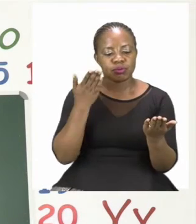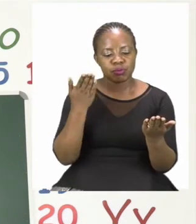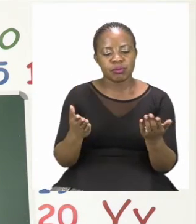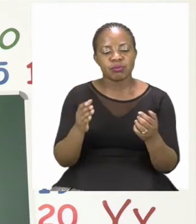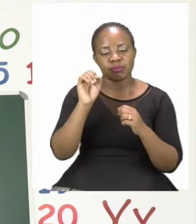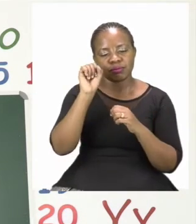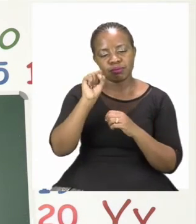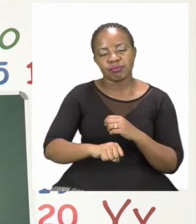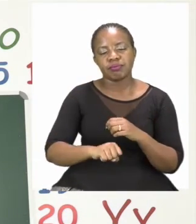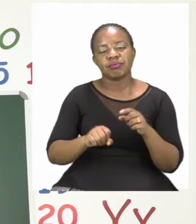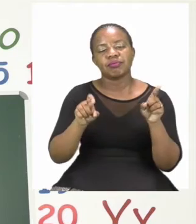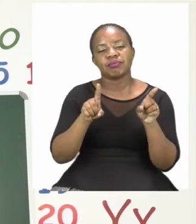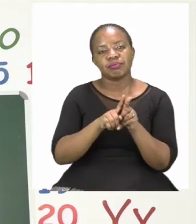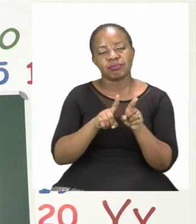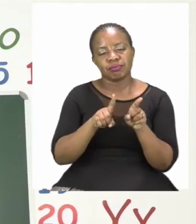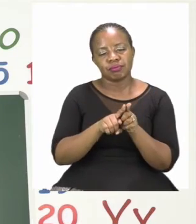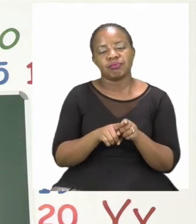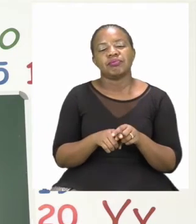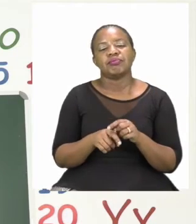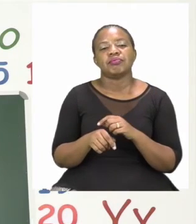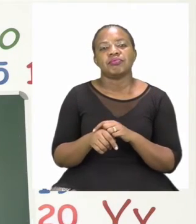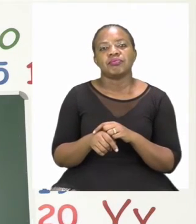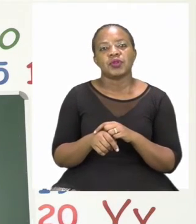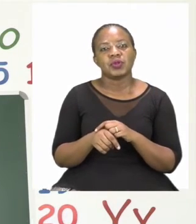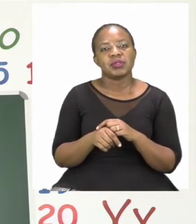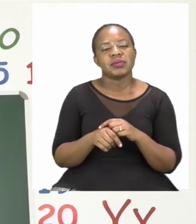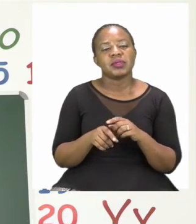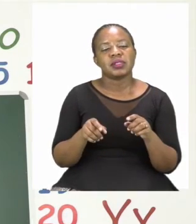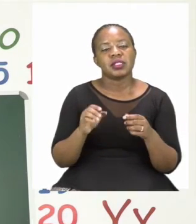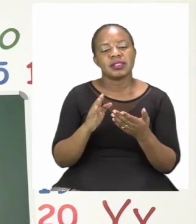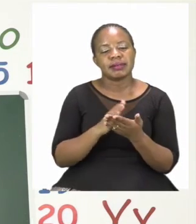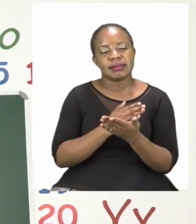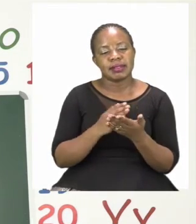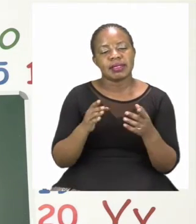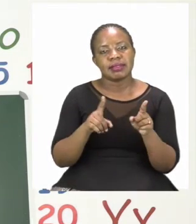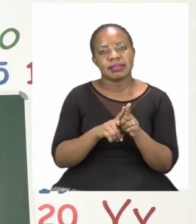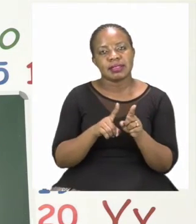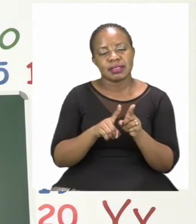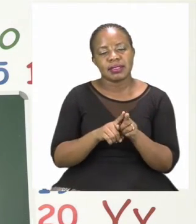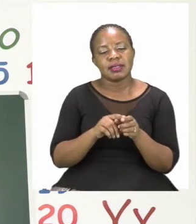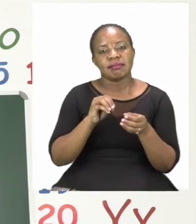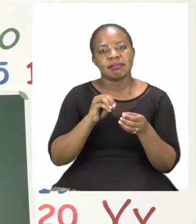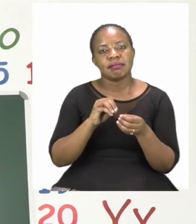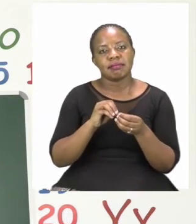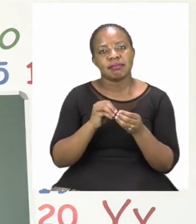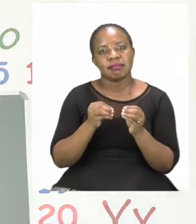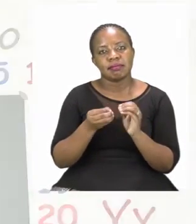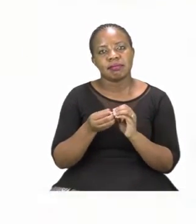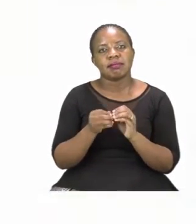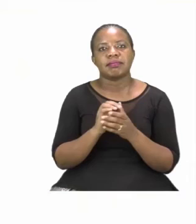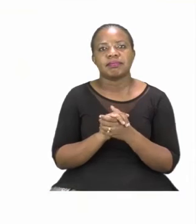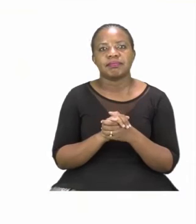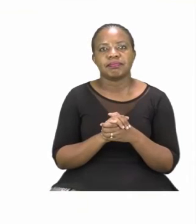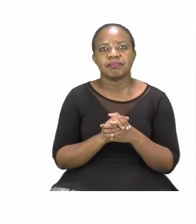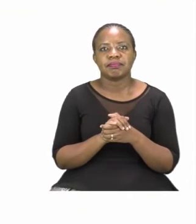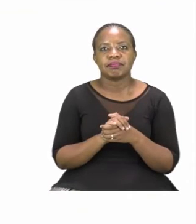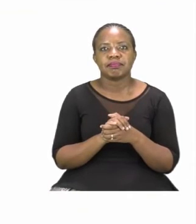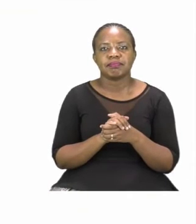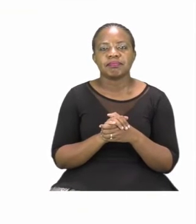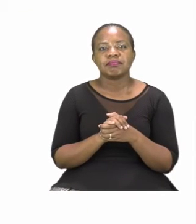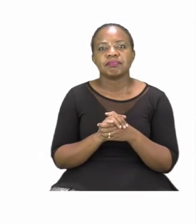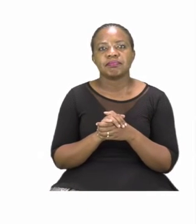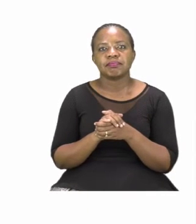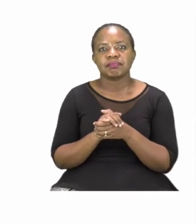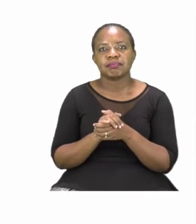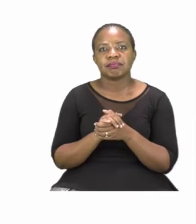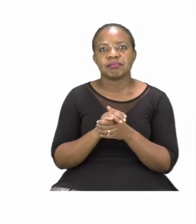you do the halving. Let's now take a look at the second part of our exercise. The